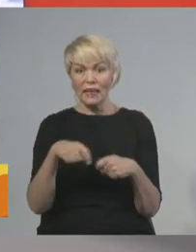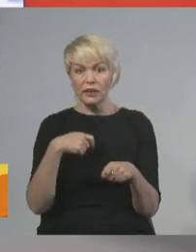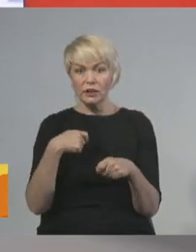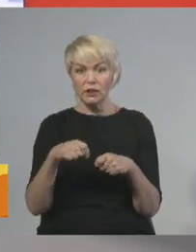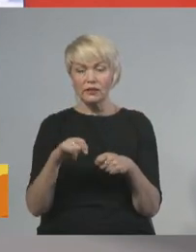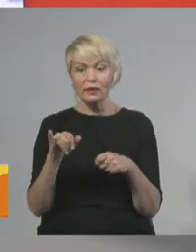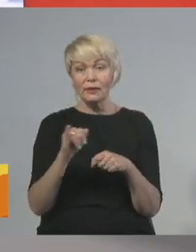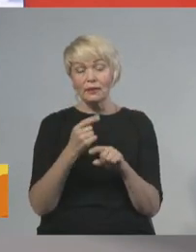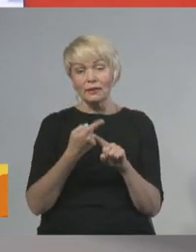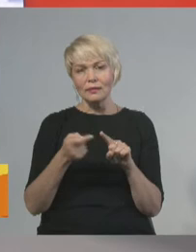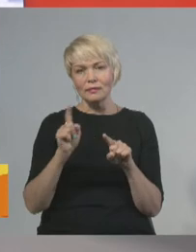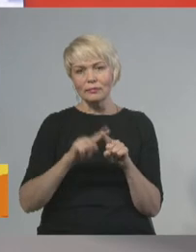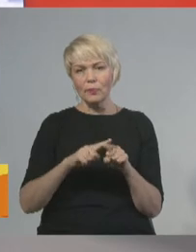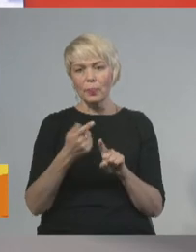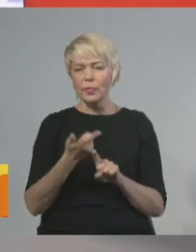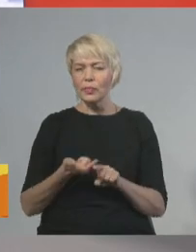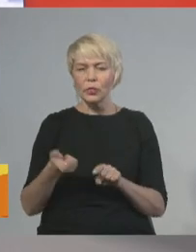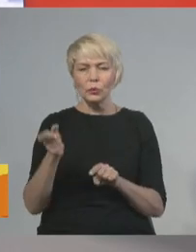sales